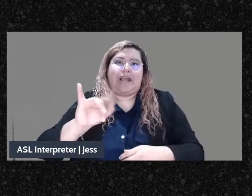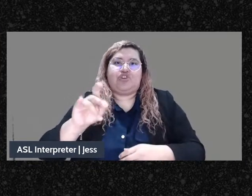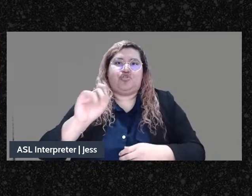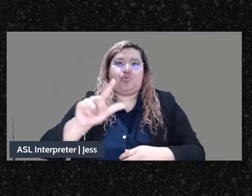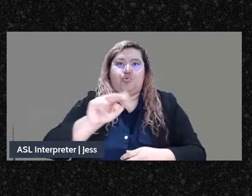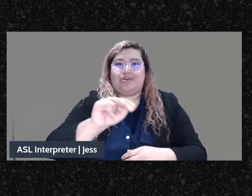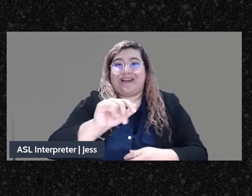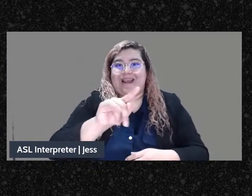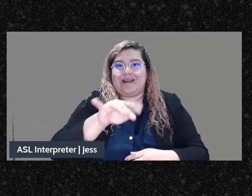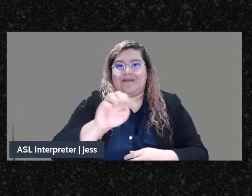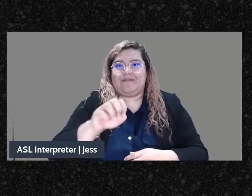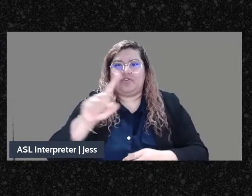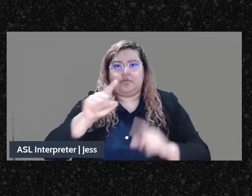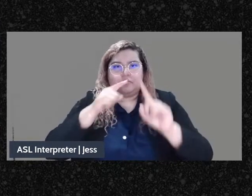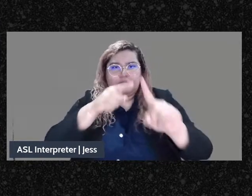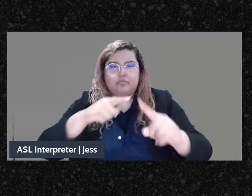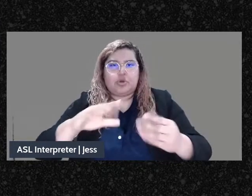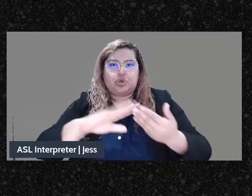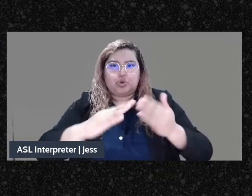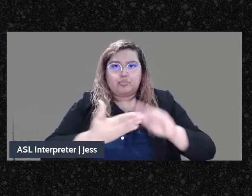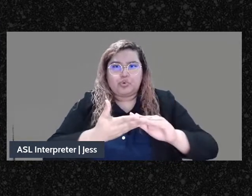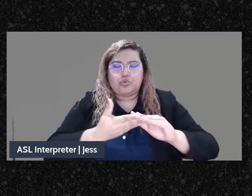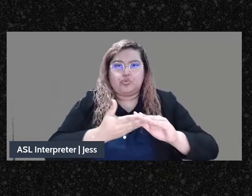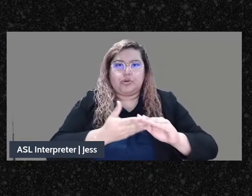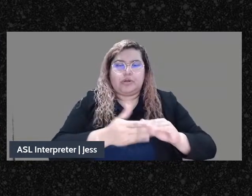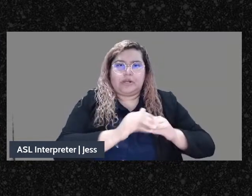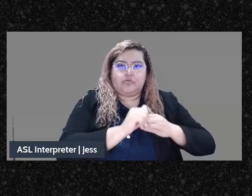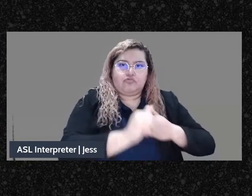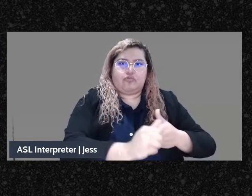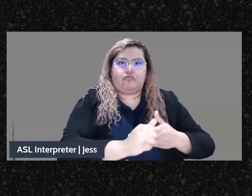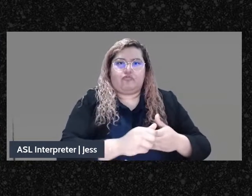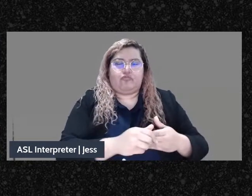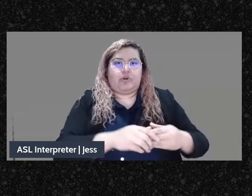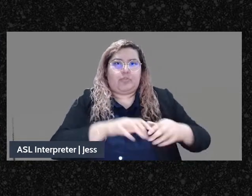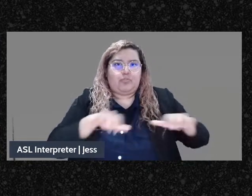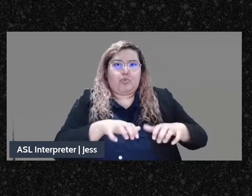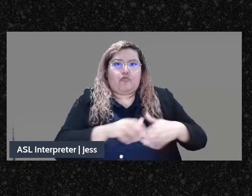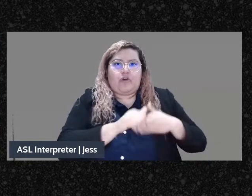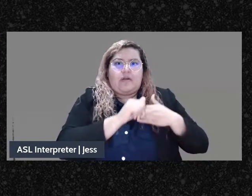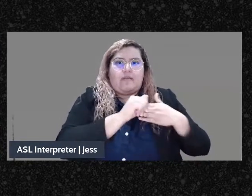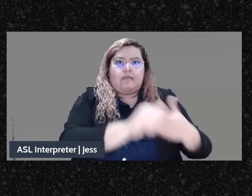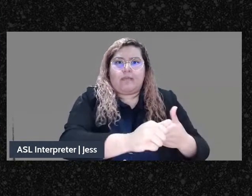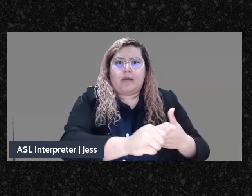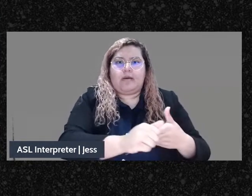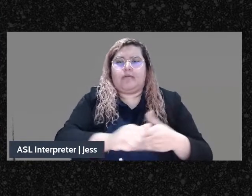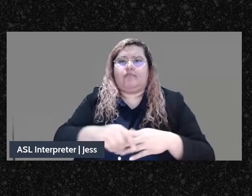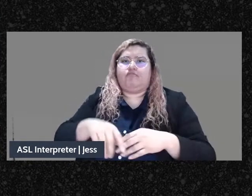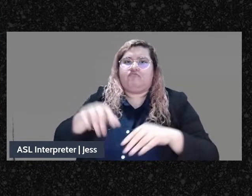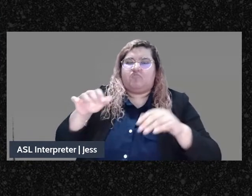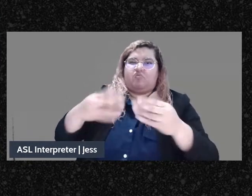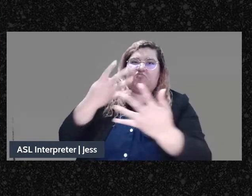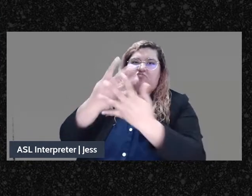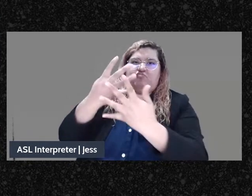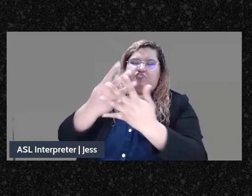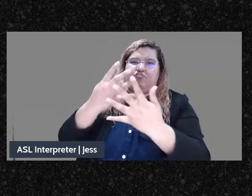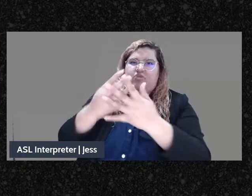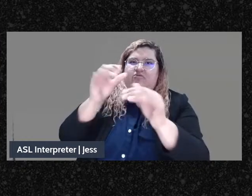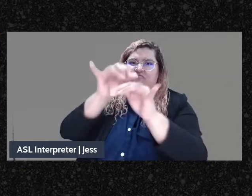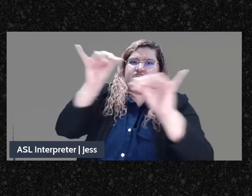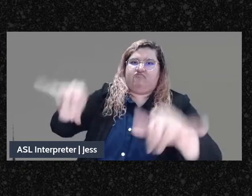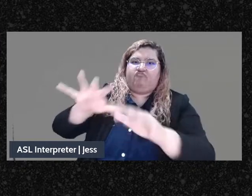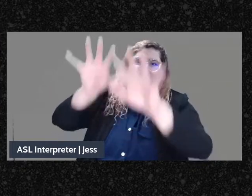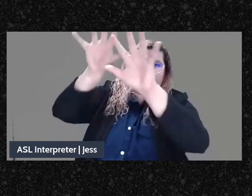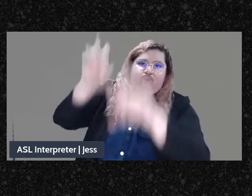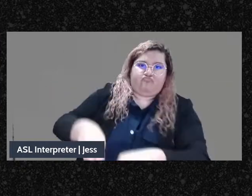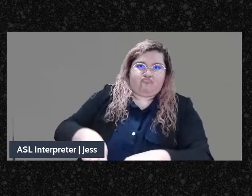committed to community-driven and movement-led abolition of the prison industrial complex. Erica has worked